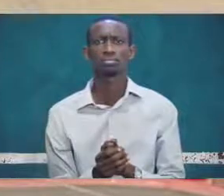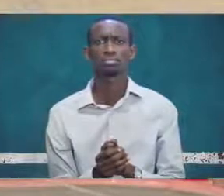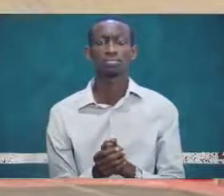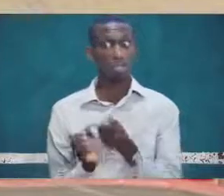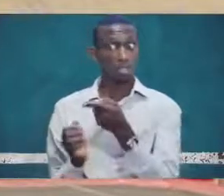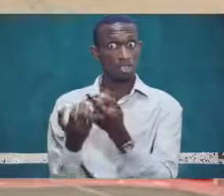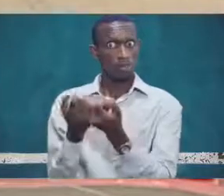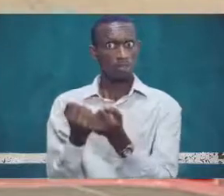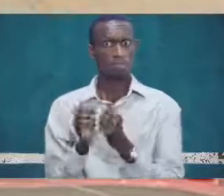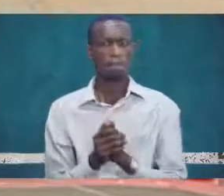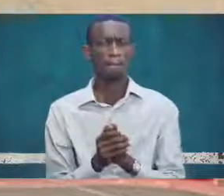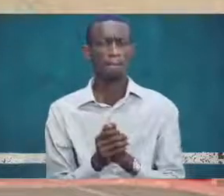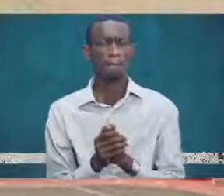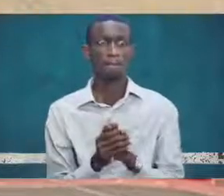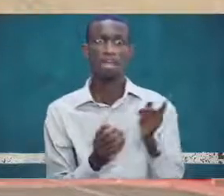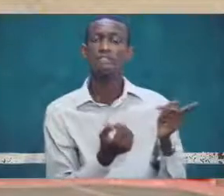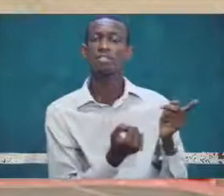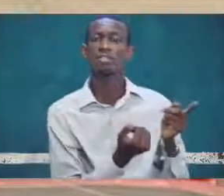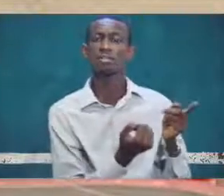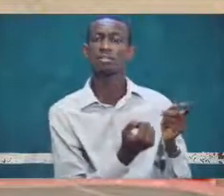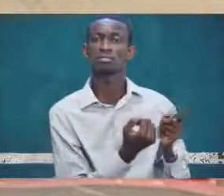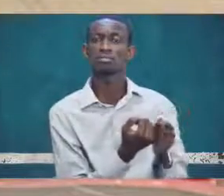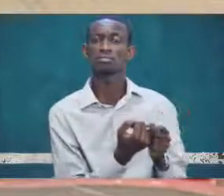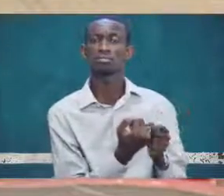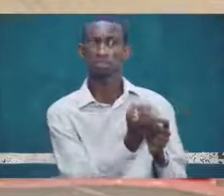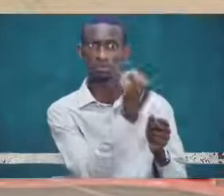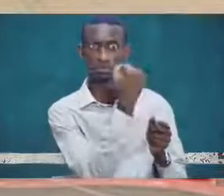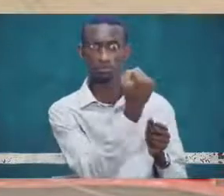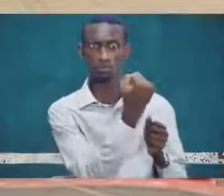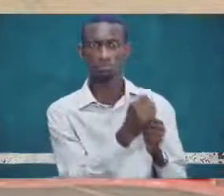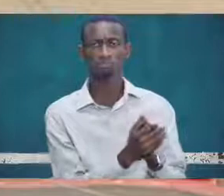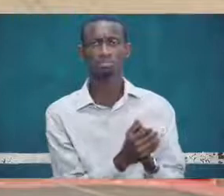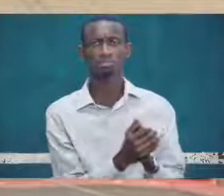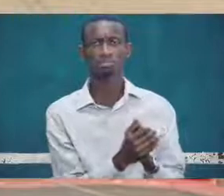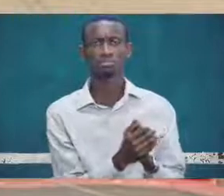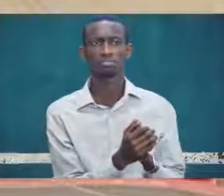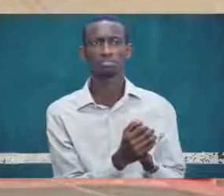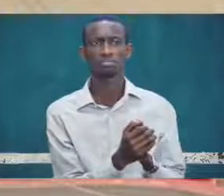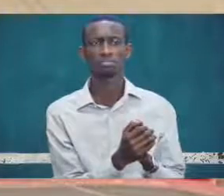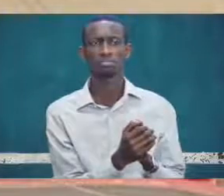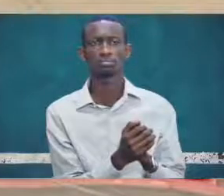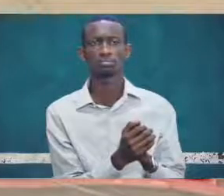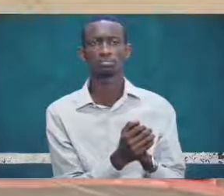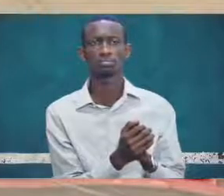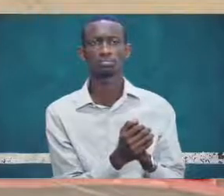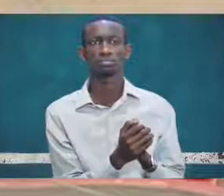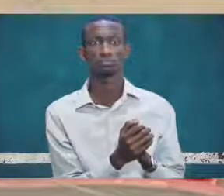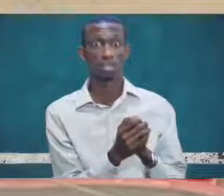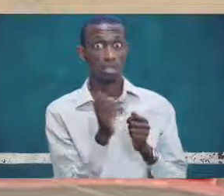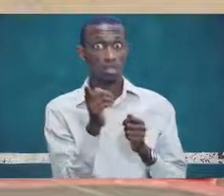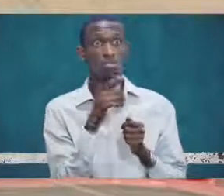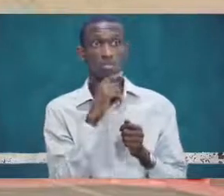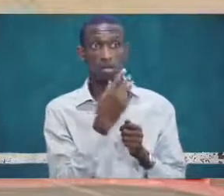have actually 5 1 hour is proportional to 1,100